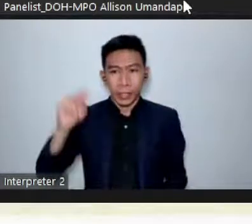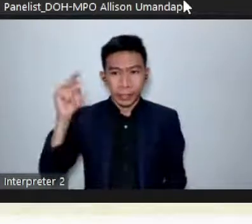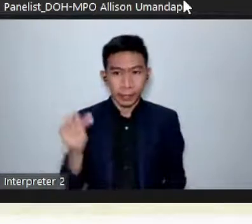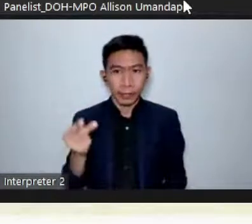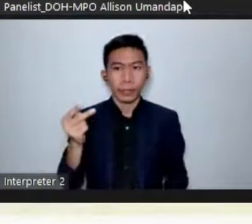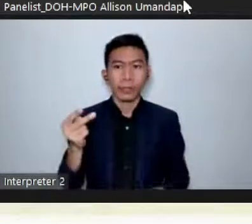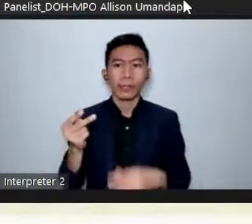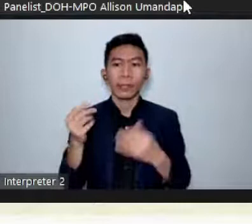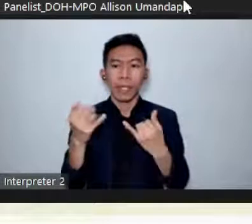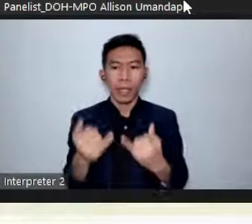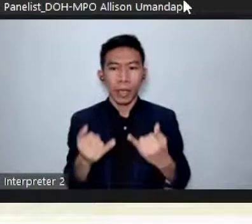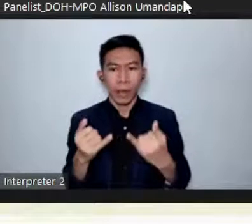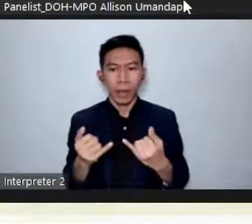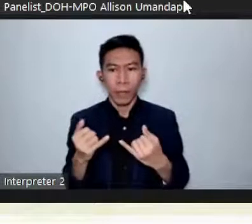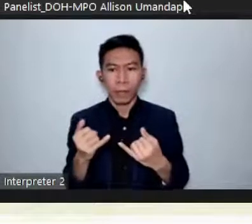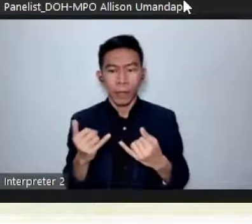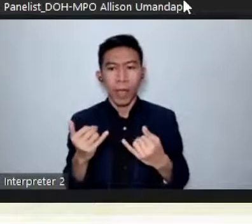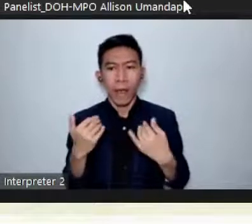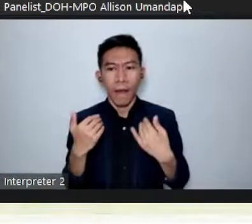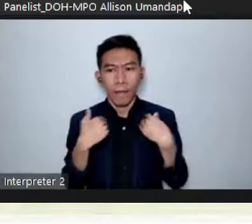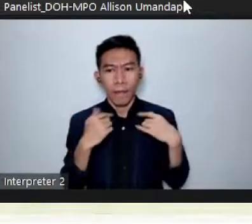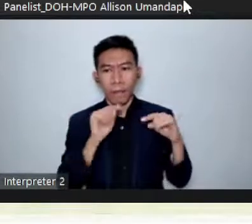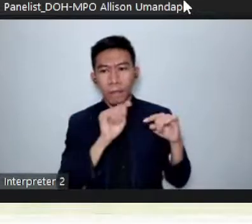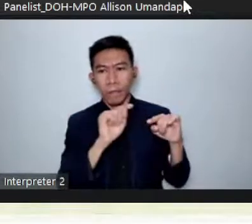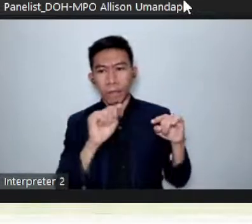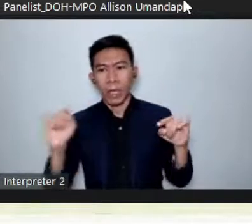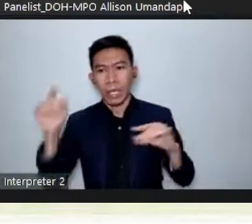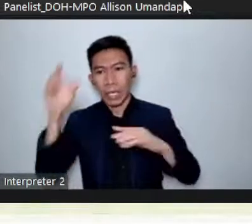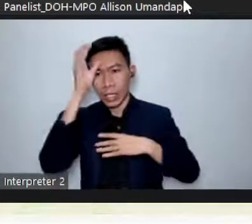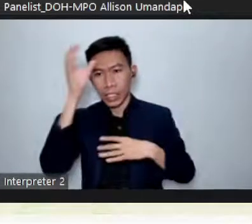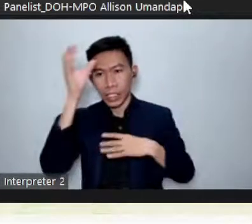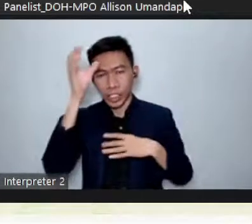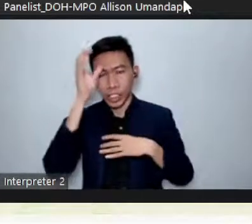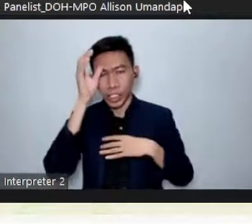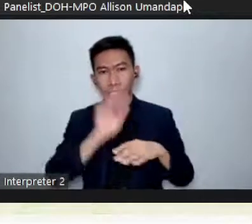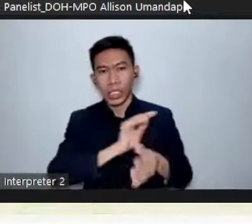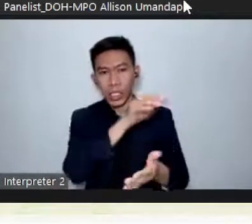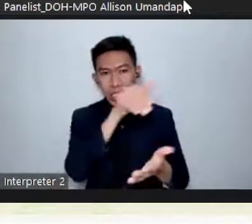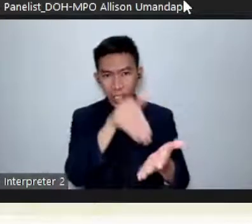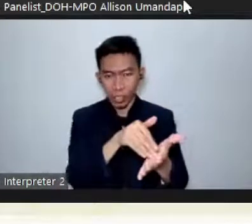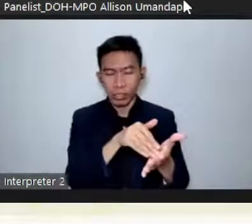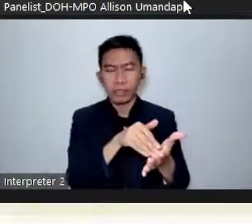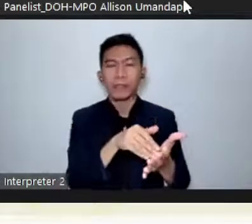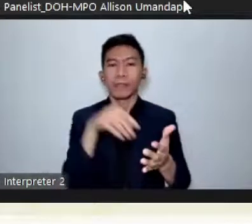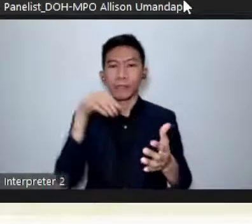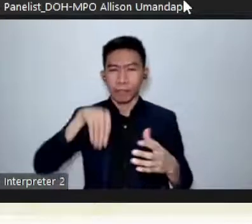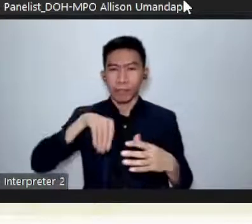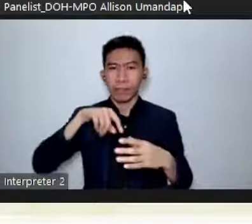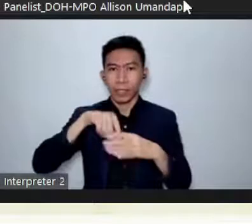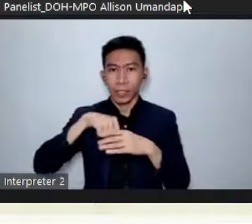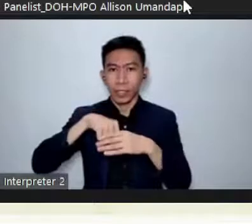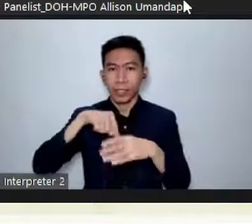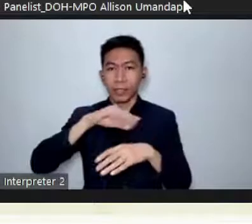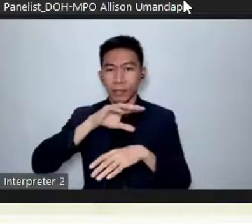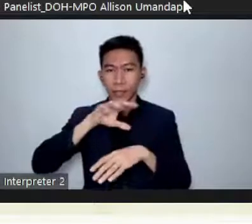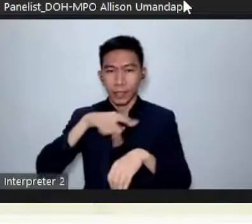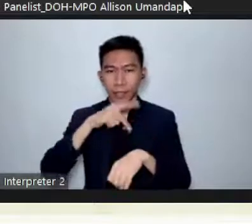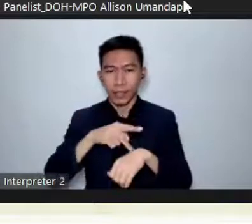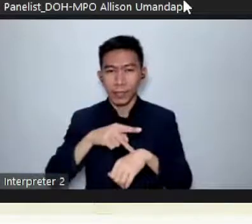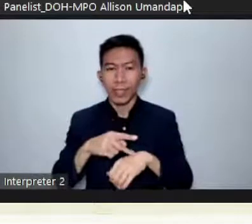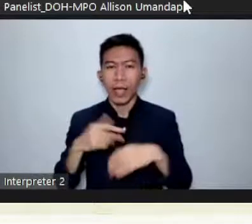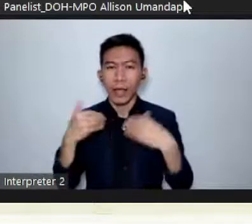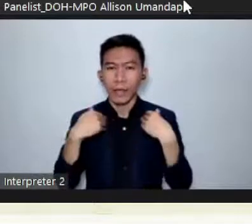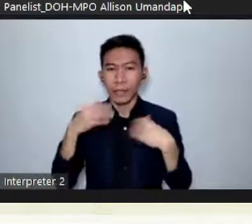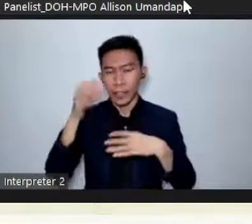We have now on the ground cancer facilities across the country doing tertiary cancer prevention